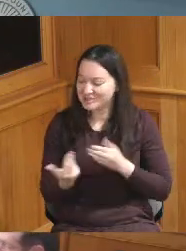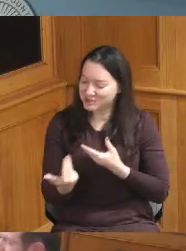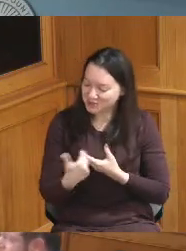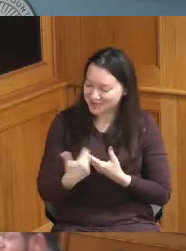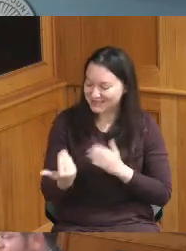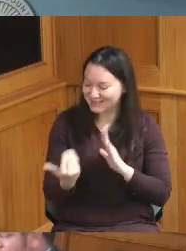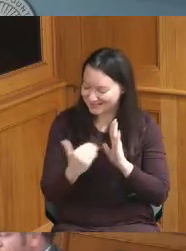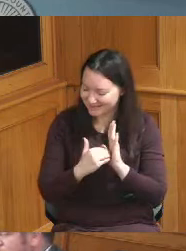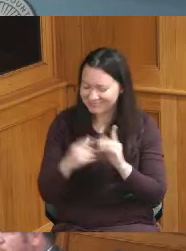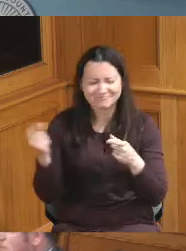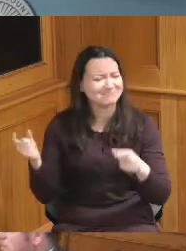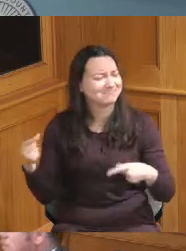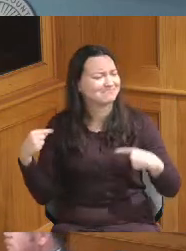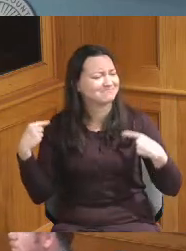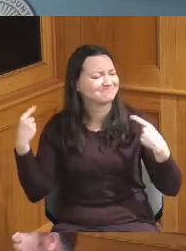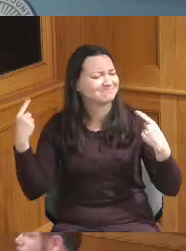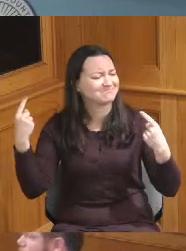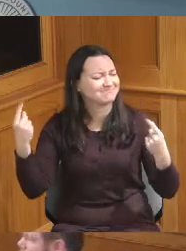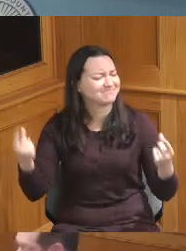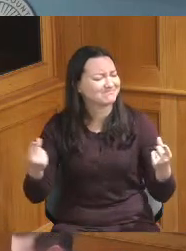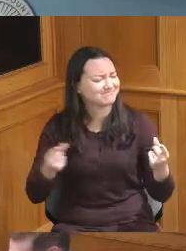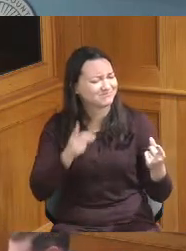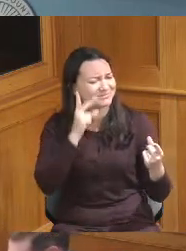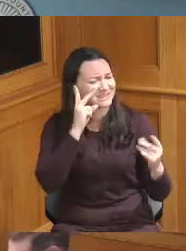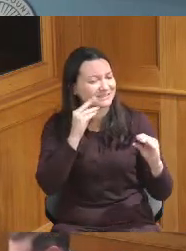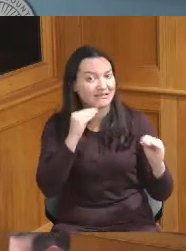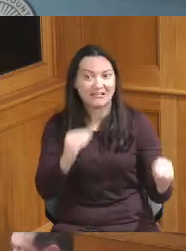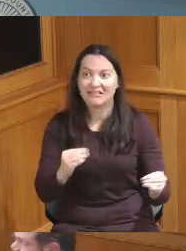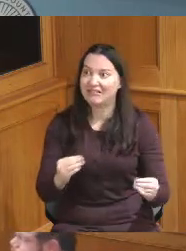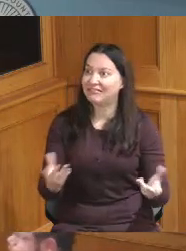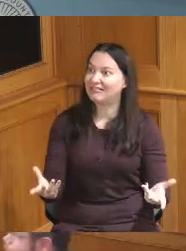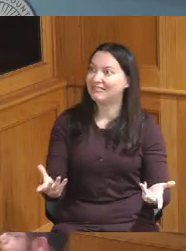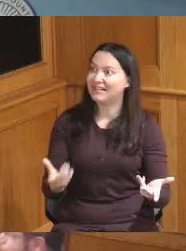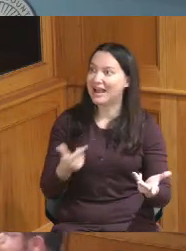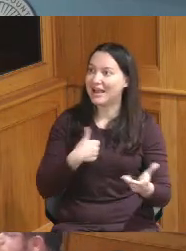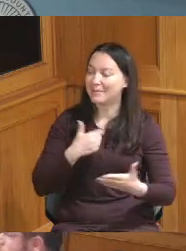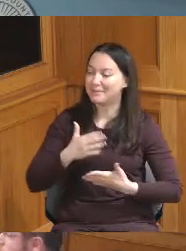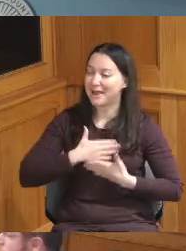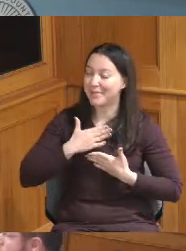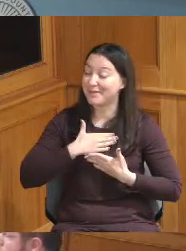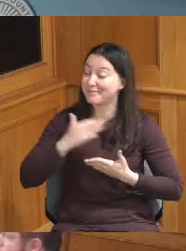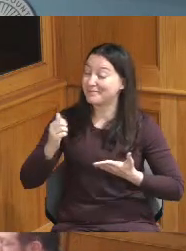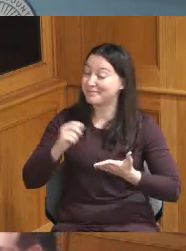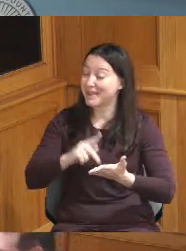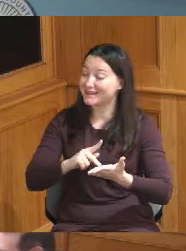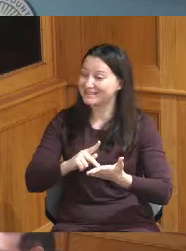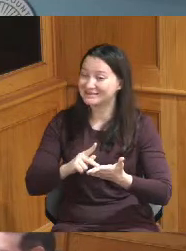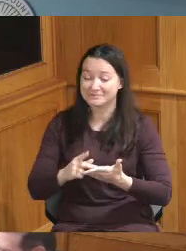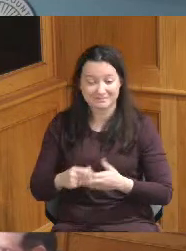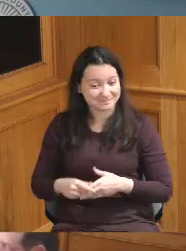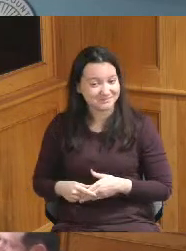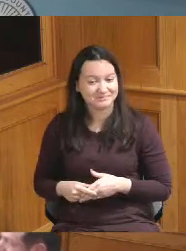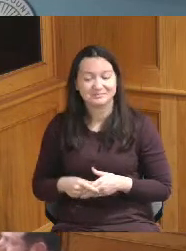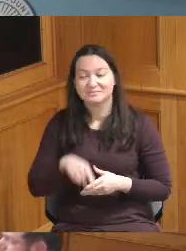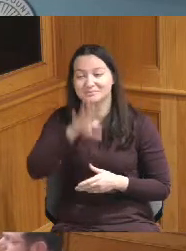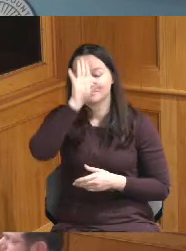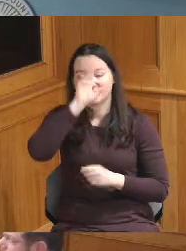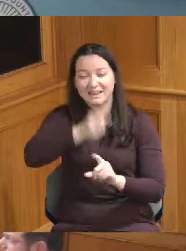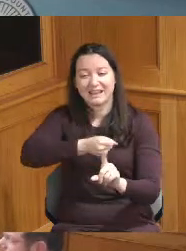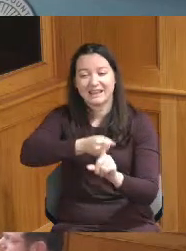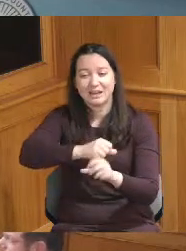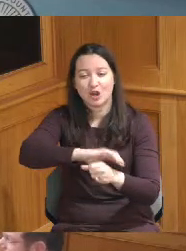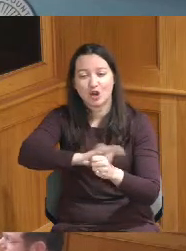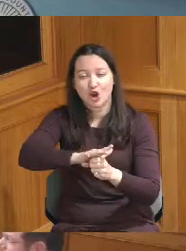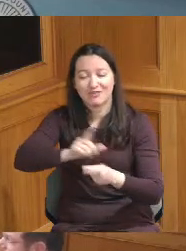hadn't been around in a while. I haven't, and I'm glad to be back. The dreaded COVID got me. So, oh,